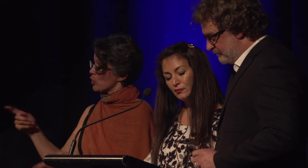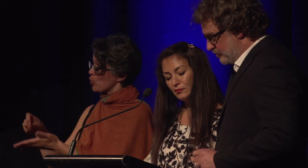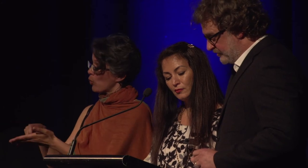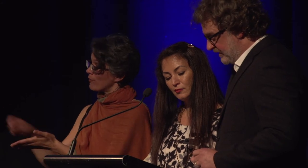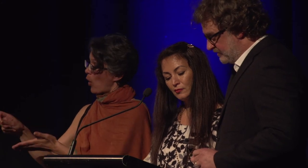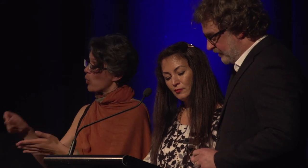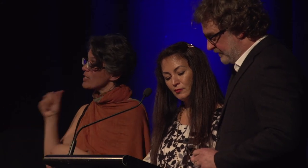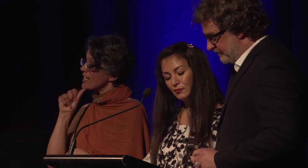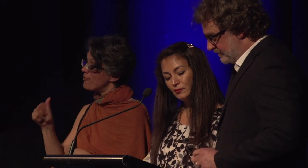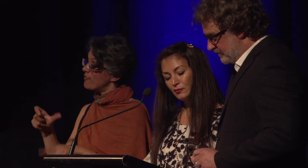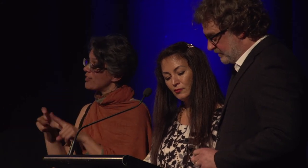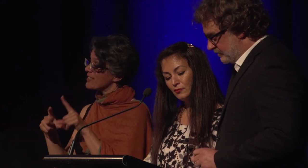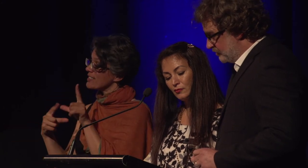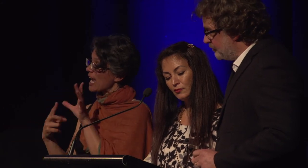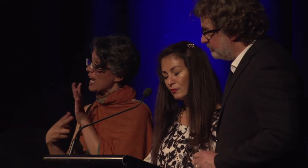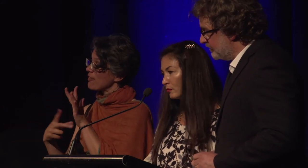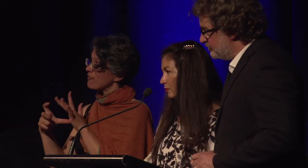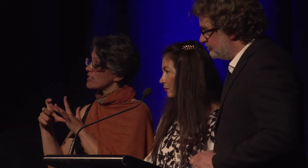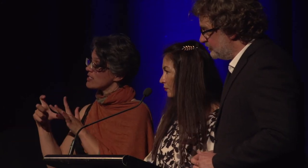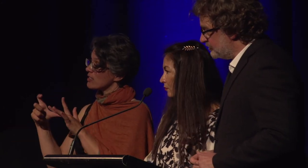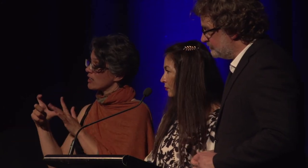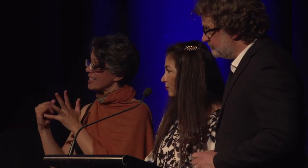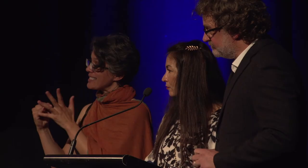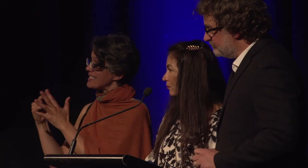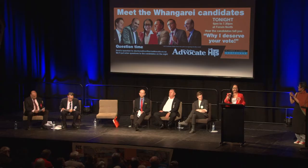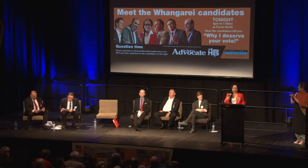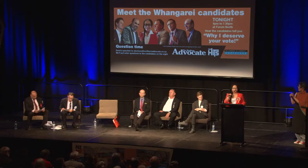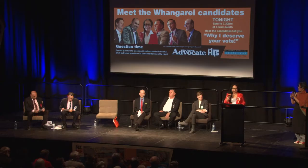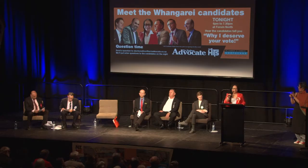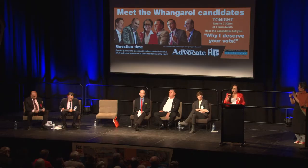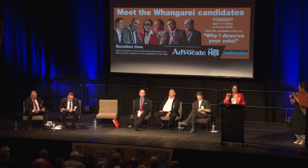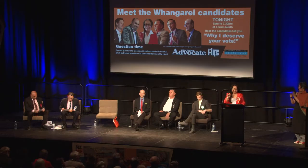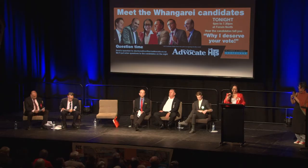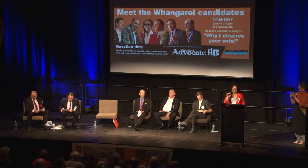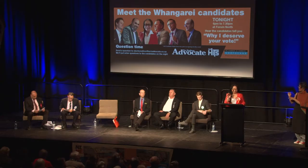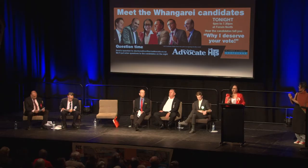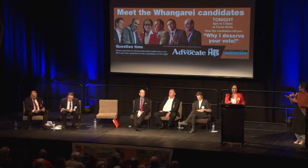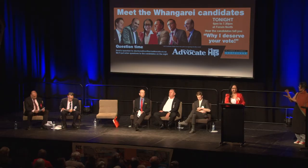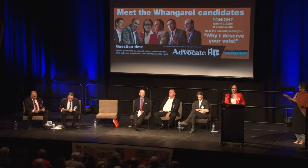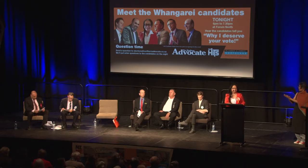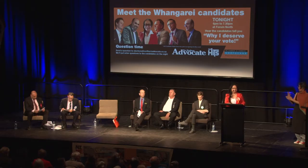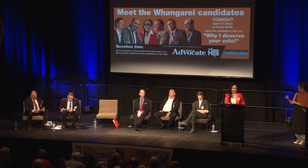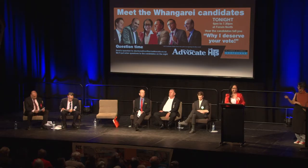David Seymour's end of life choice bill is introduced? What's your view on assisted dying?